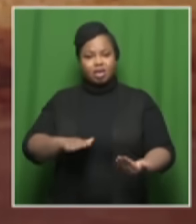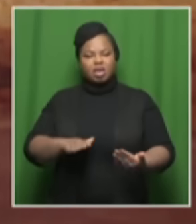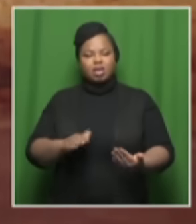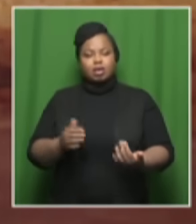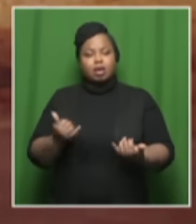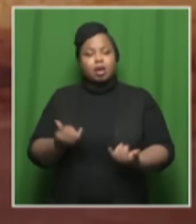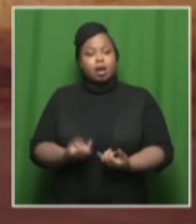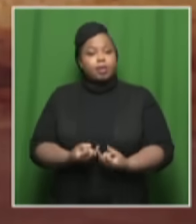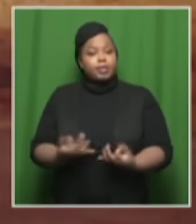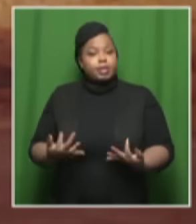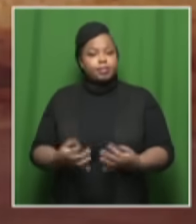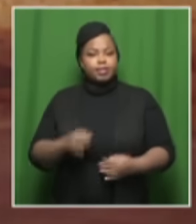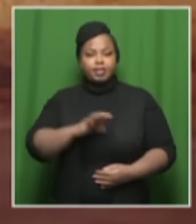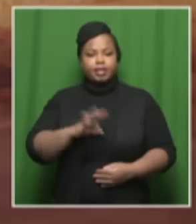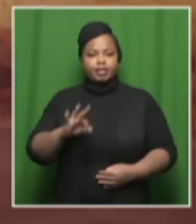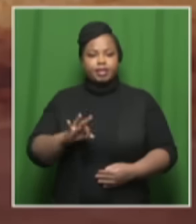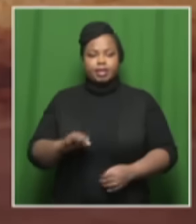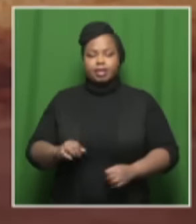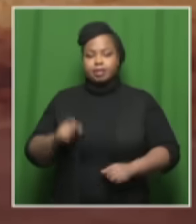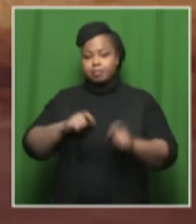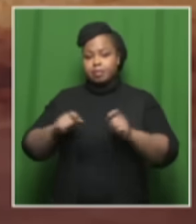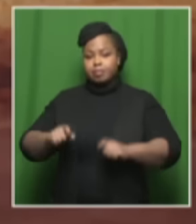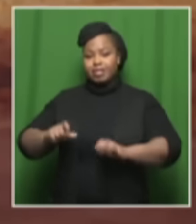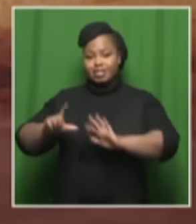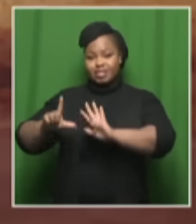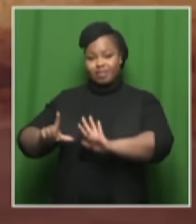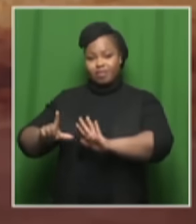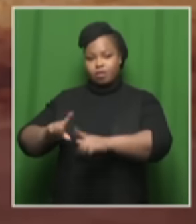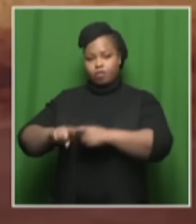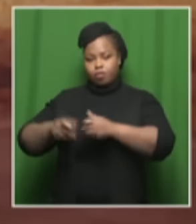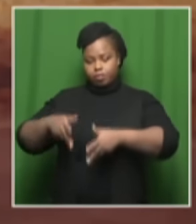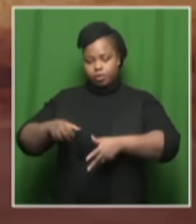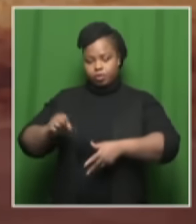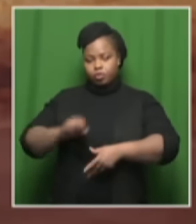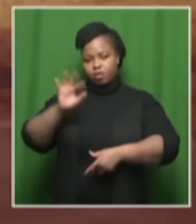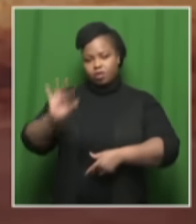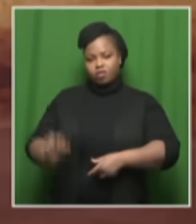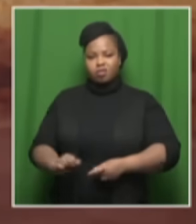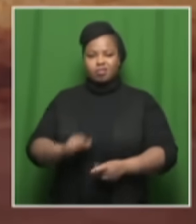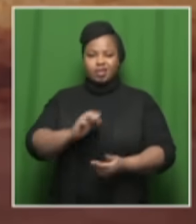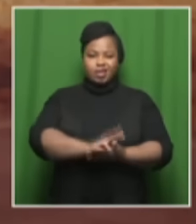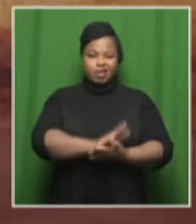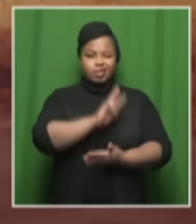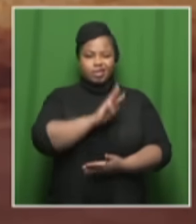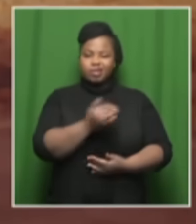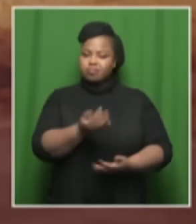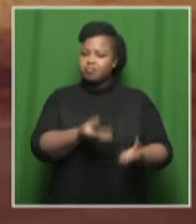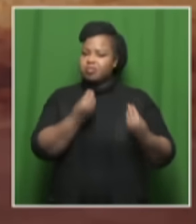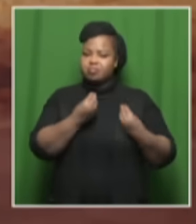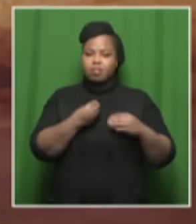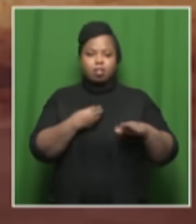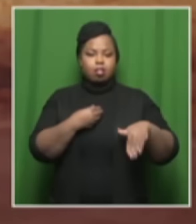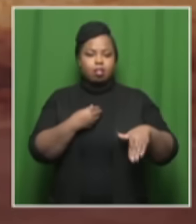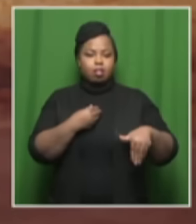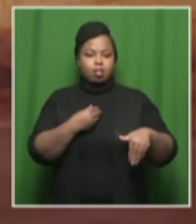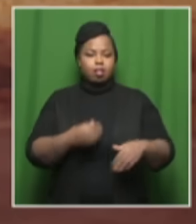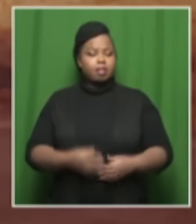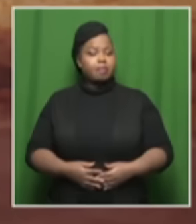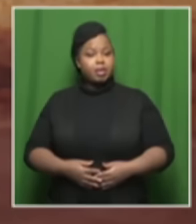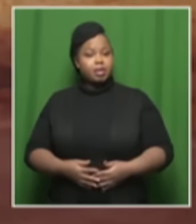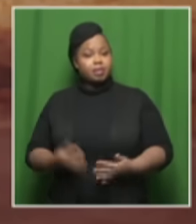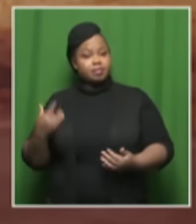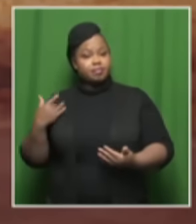at 33, 7 South Africans among the deceased. 19 people are still unaccounted for. Well, so